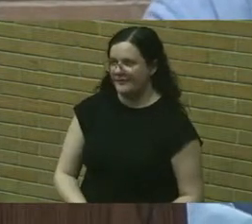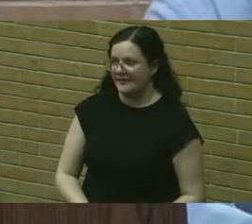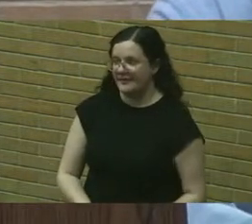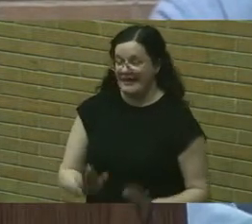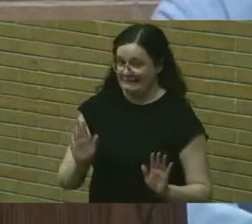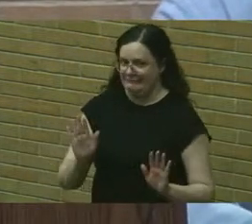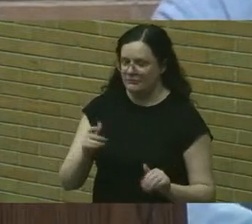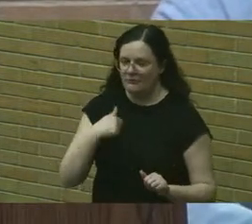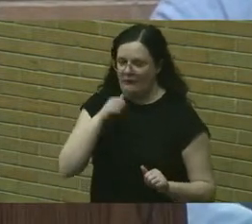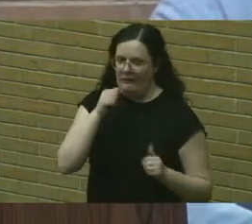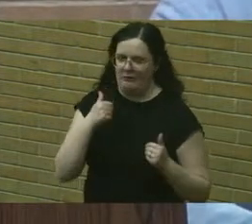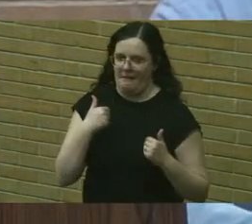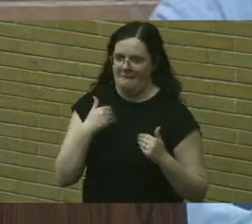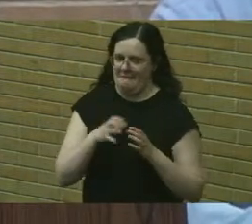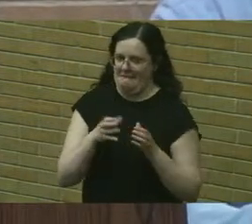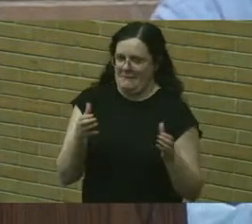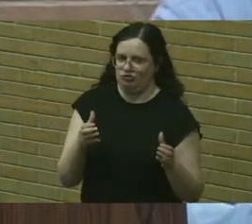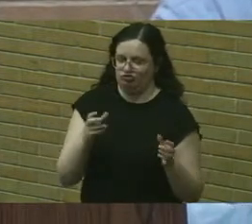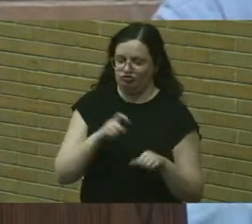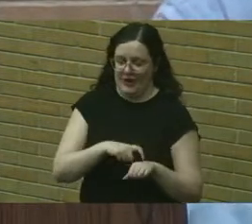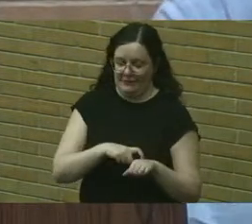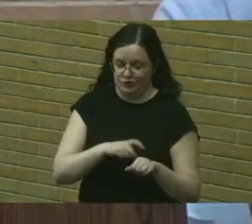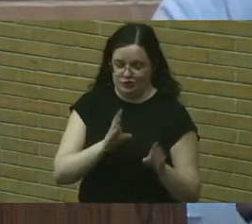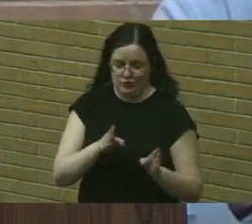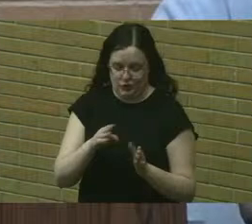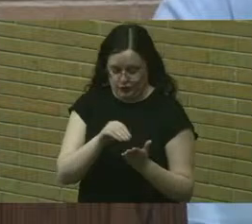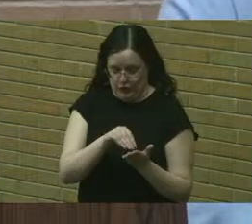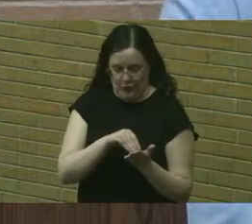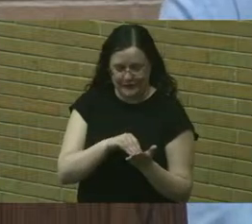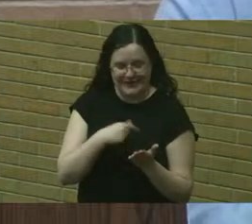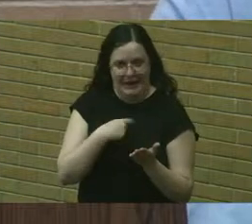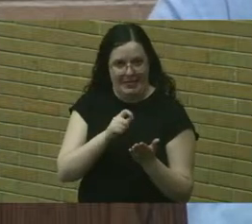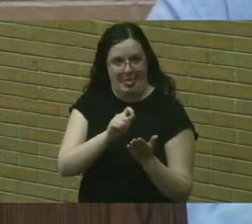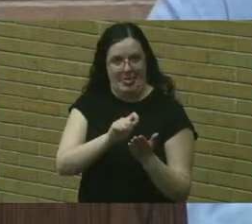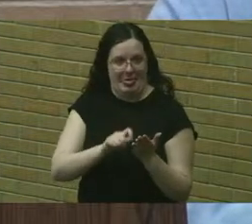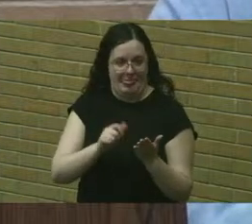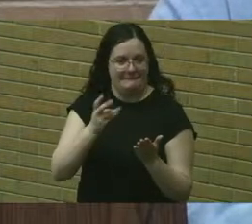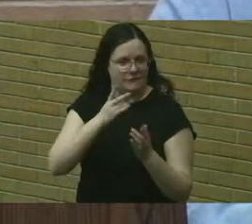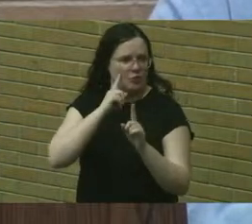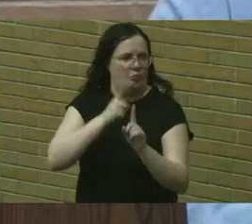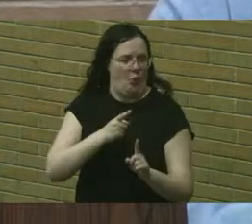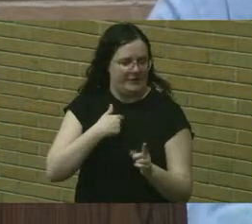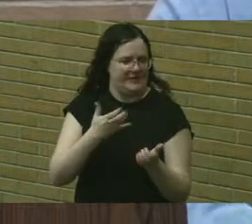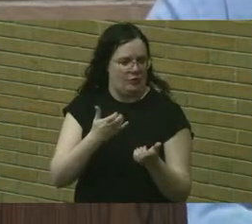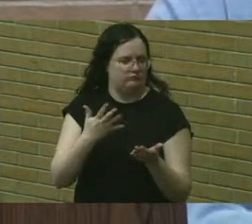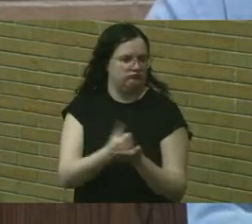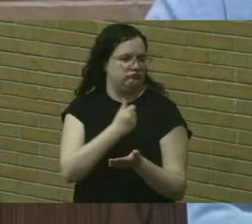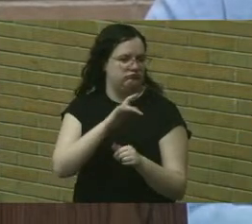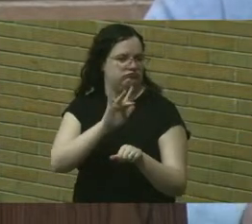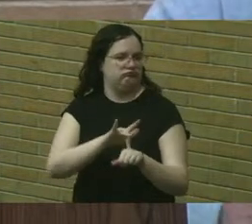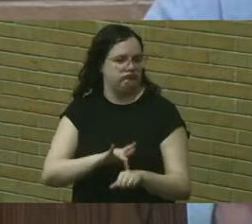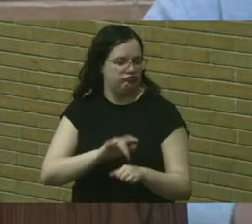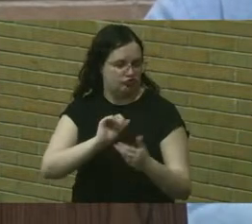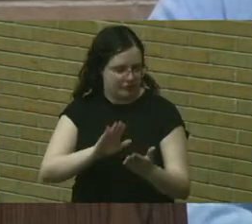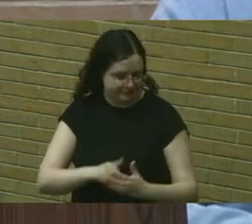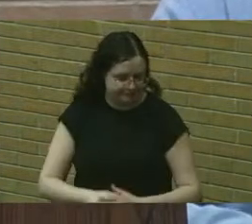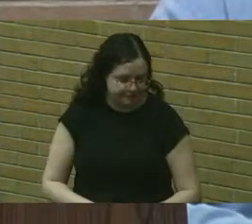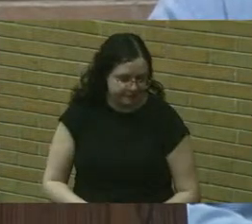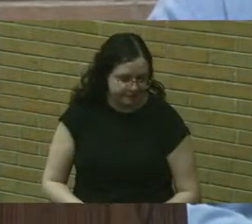time to prepare notes, but I scribbled a few talking points that I wanted to try to get to on my way over